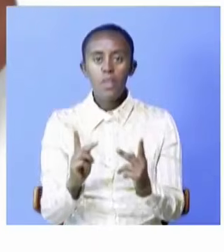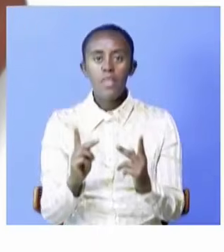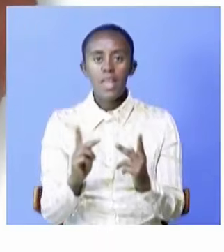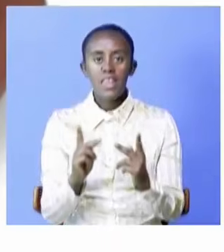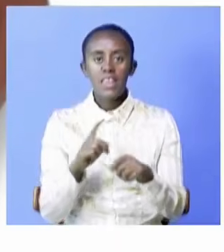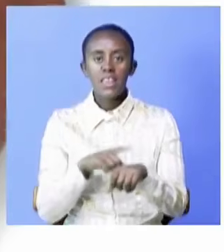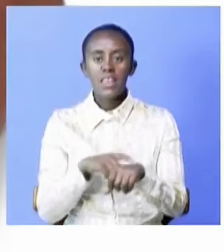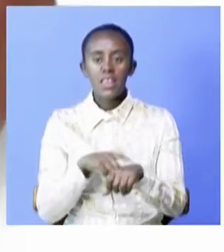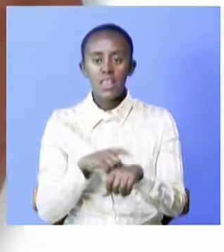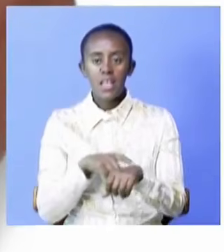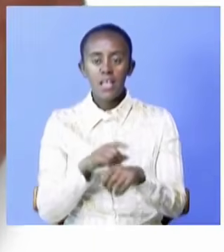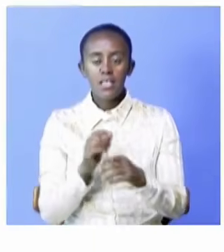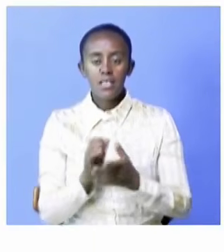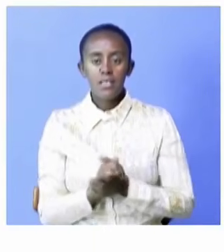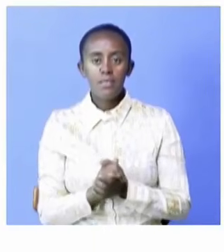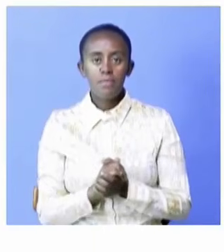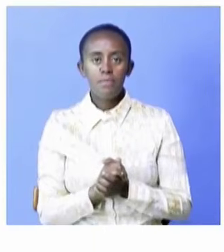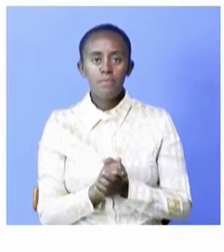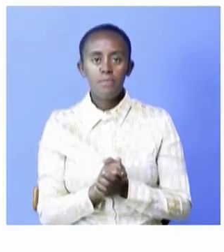tense.